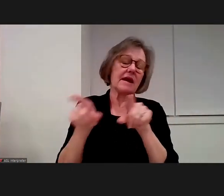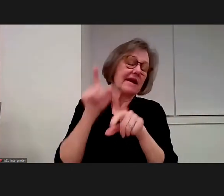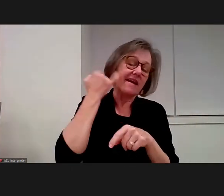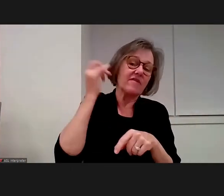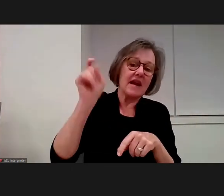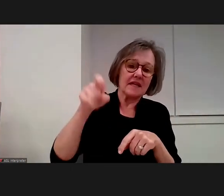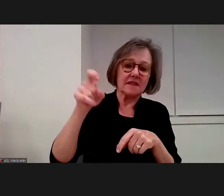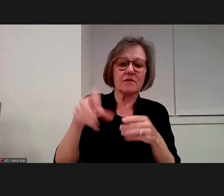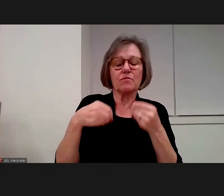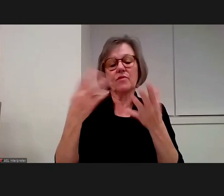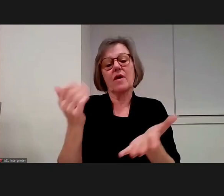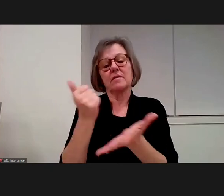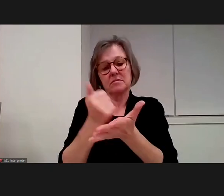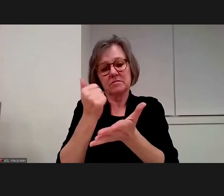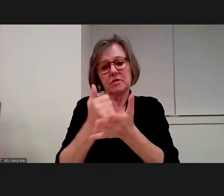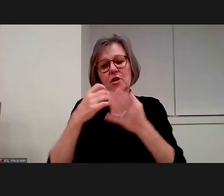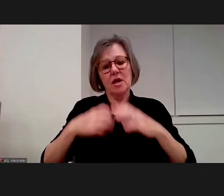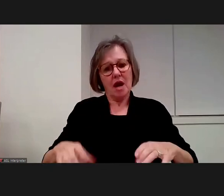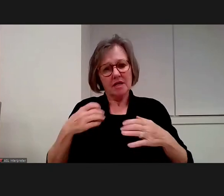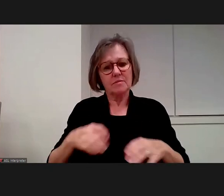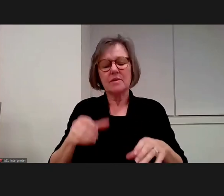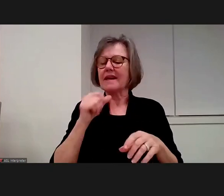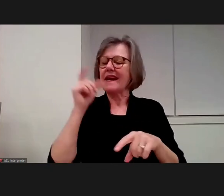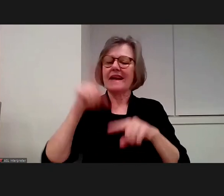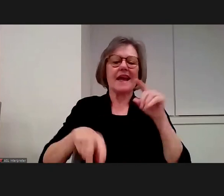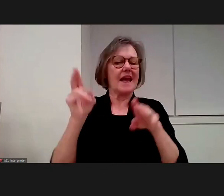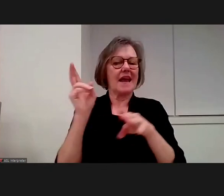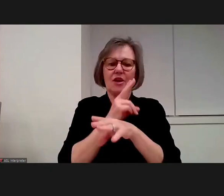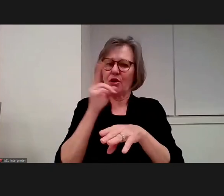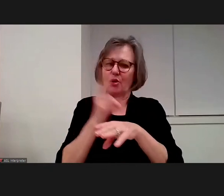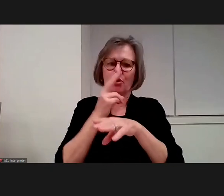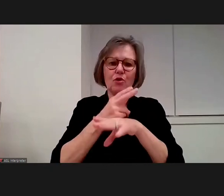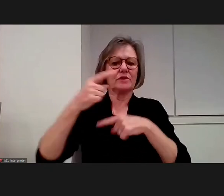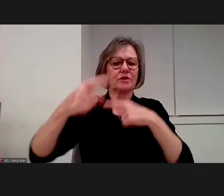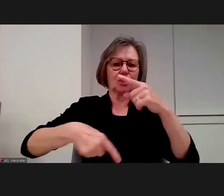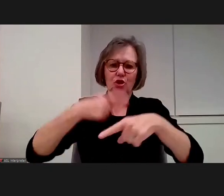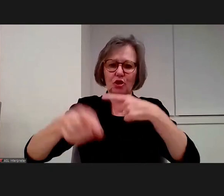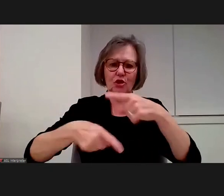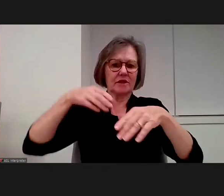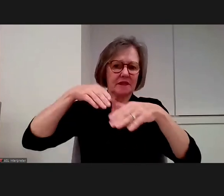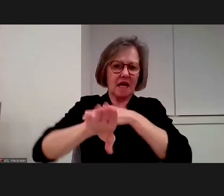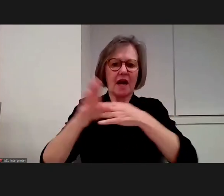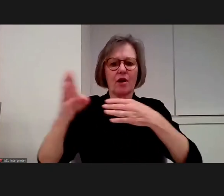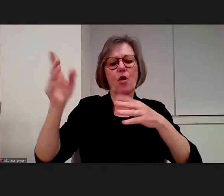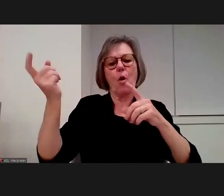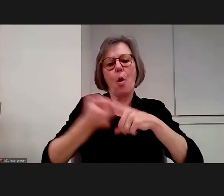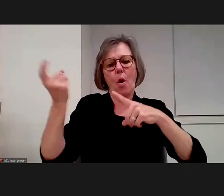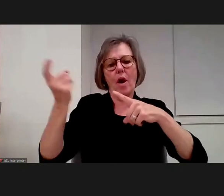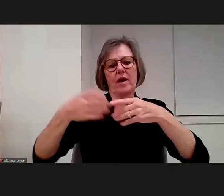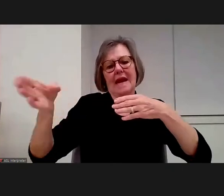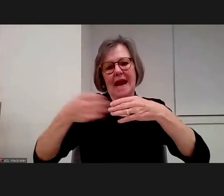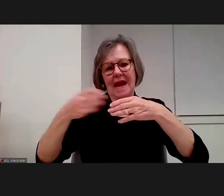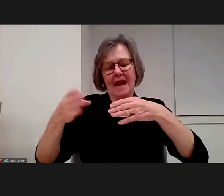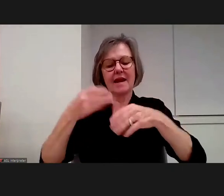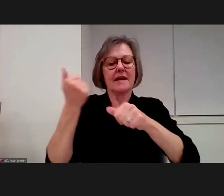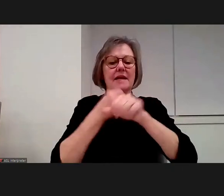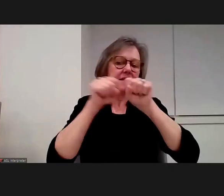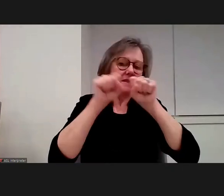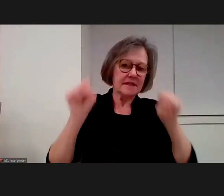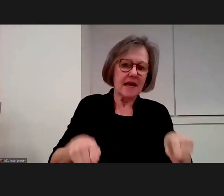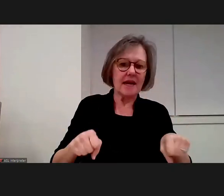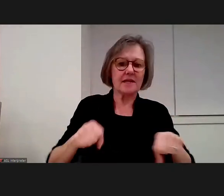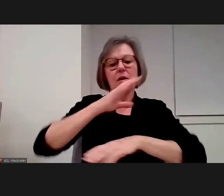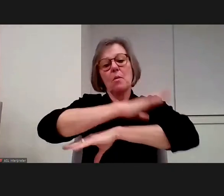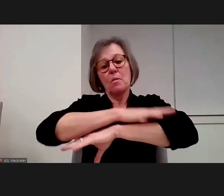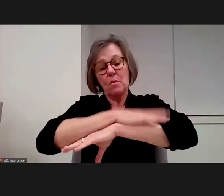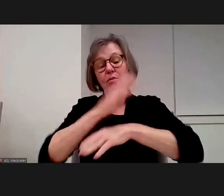necessary to provide assistance to customers who are not able to use the turnstiles or auto gate. Each station in which booth